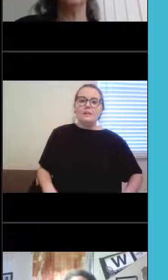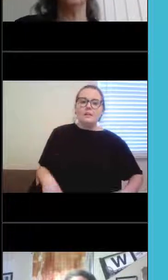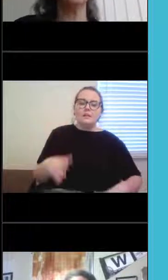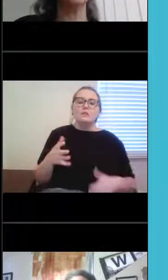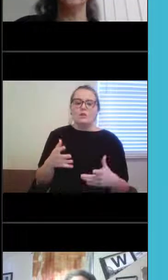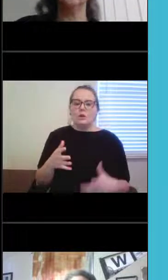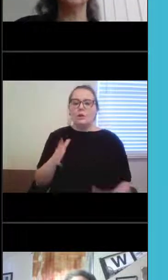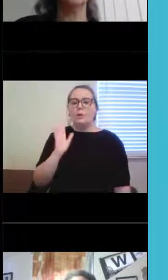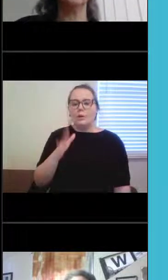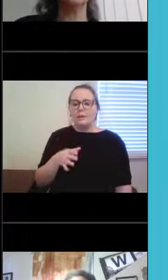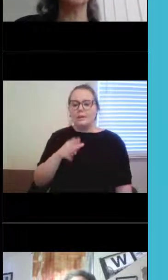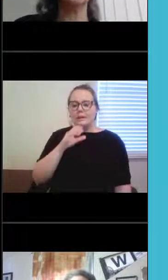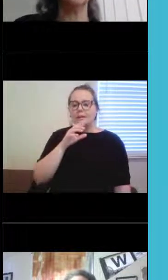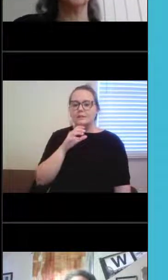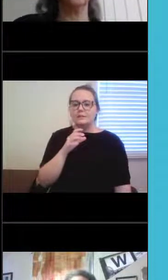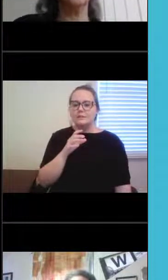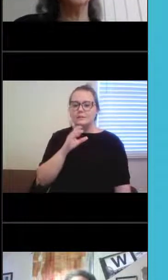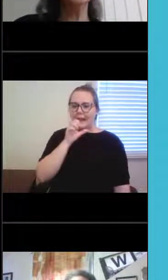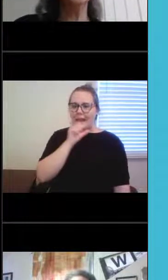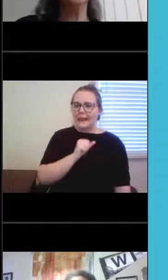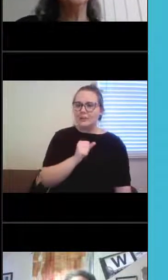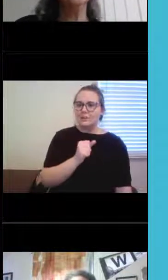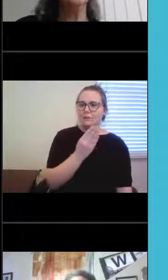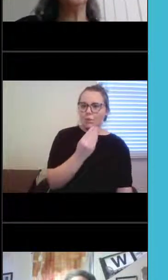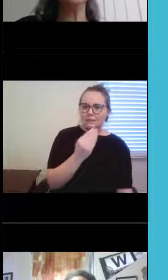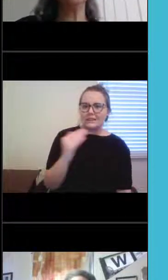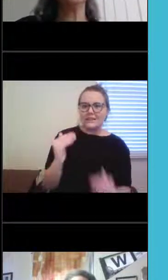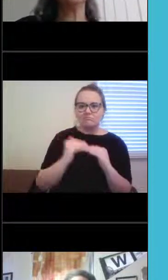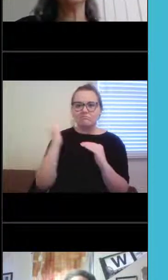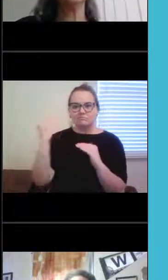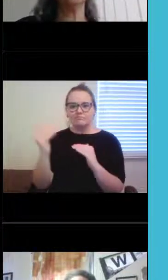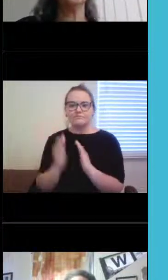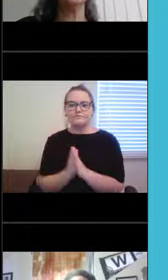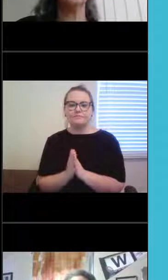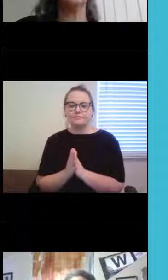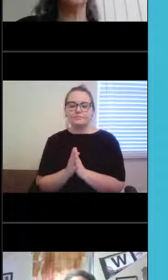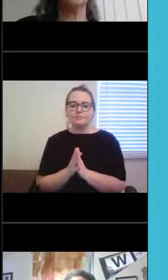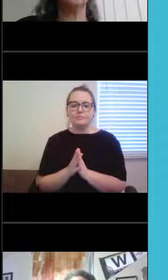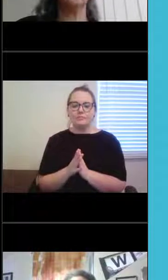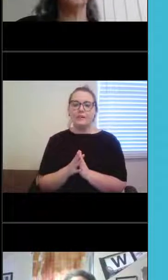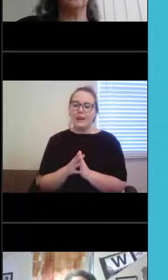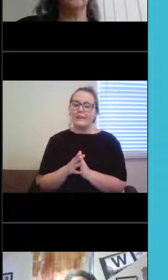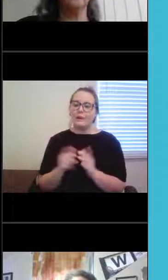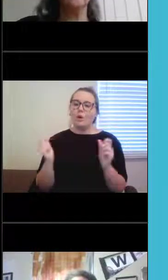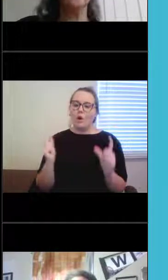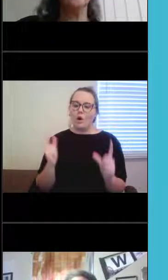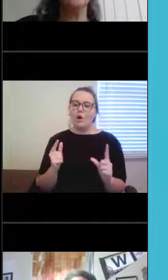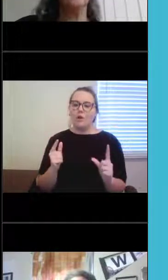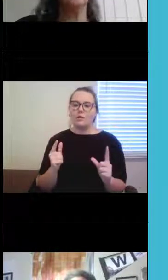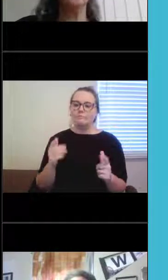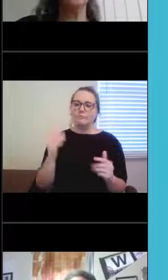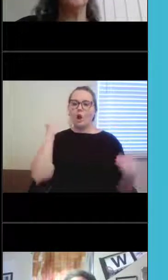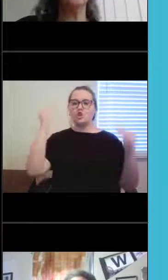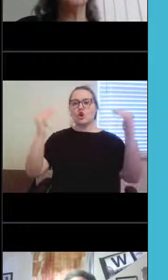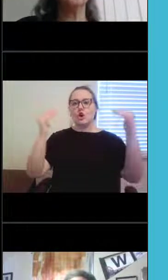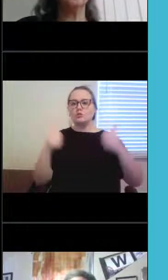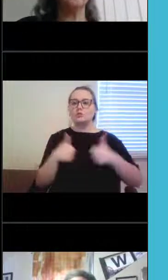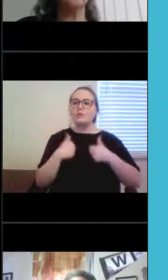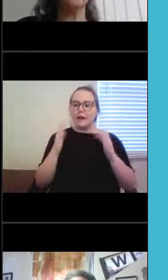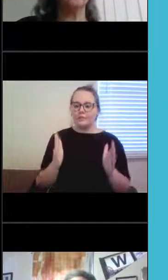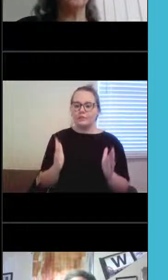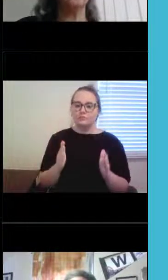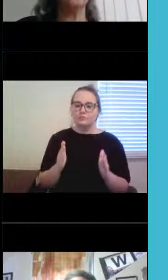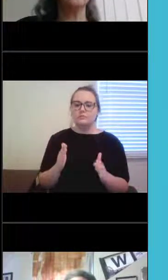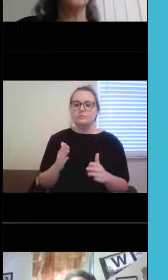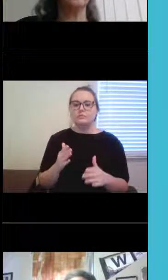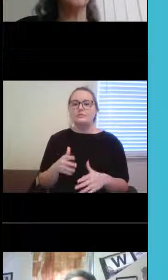of the state where it's developed, so that's kind of arbitrary. But these were all considered adult sexual assault survivors, and they were on average